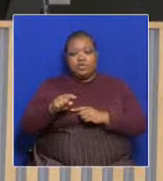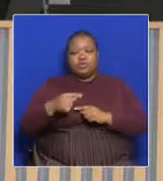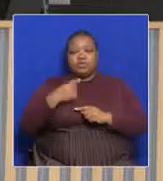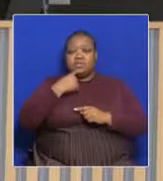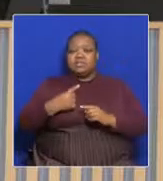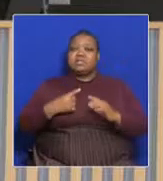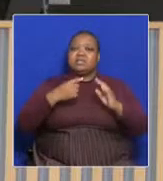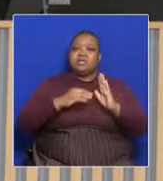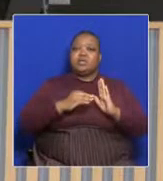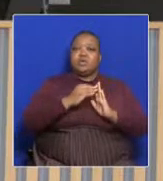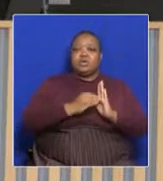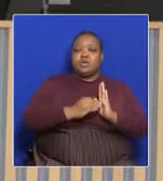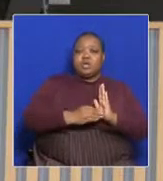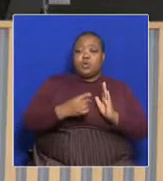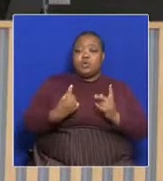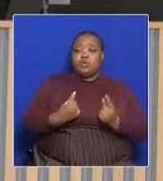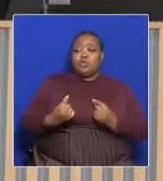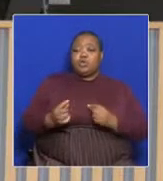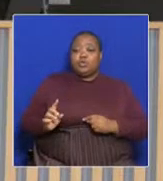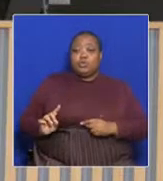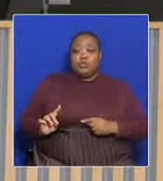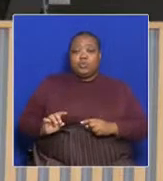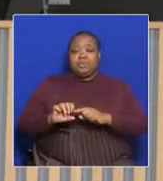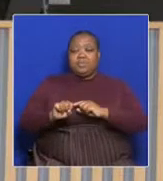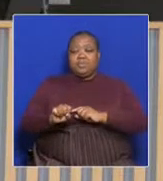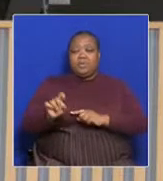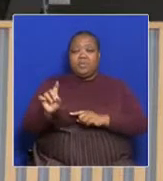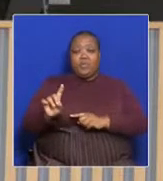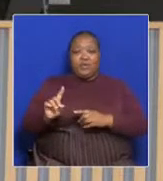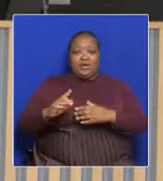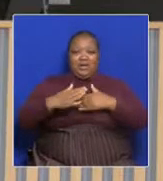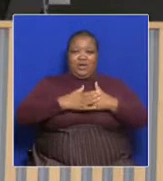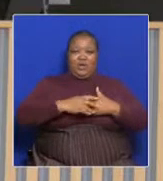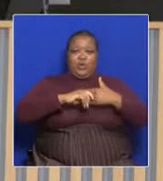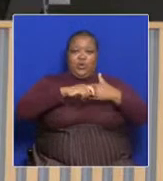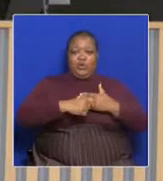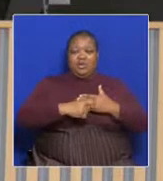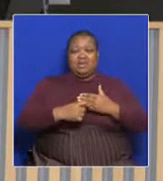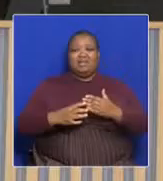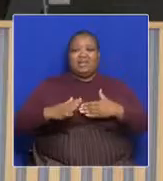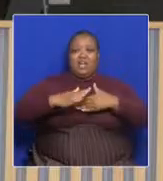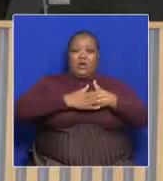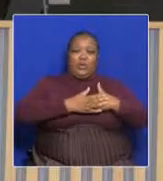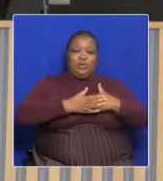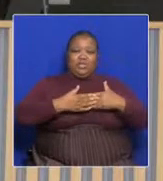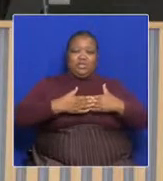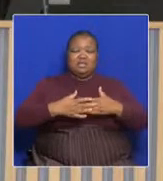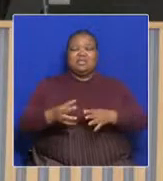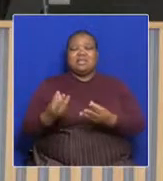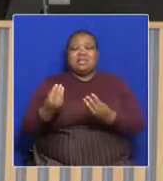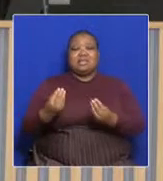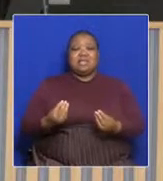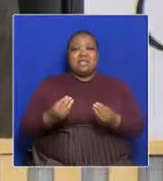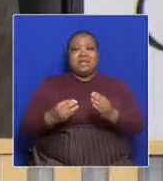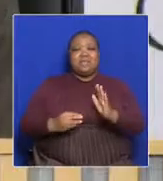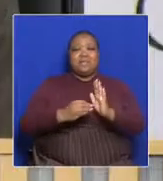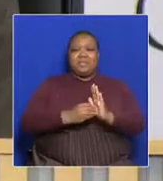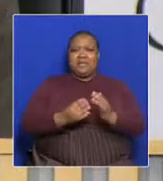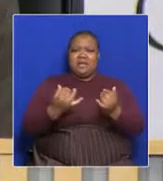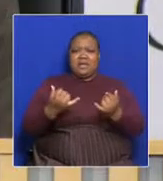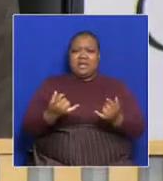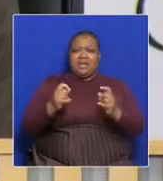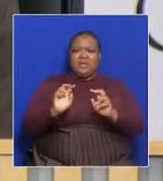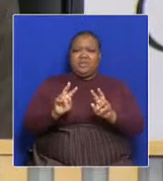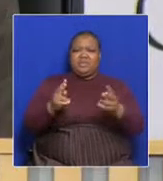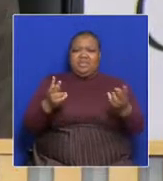what we found, and when we locked it up, and here's the seal number. So what you're saying now goes contrary completely to